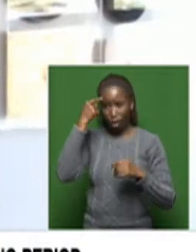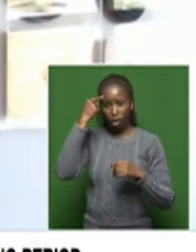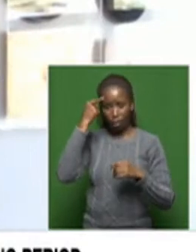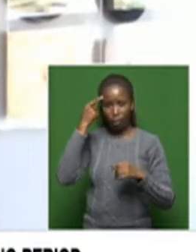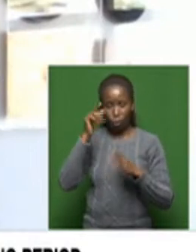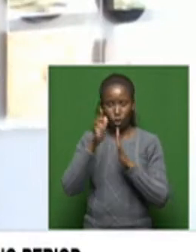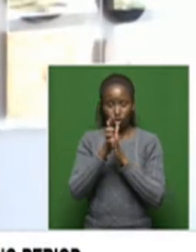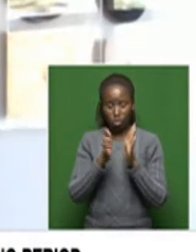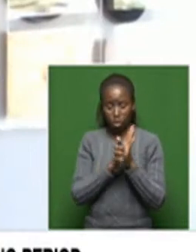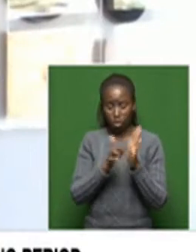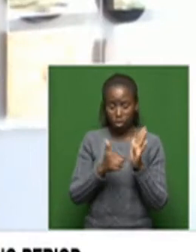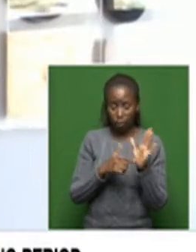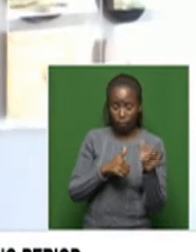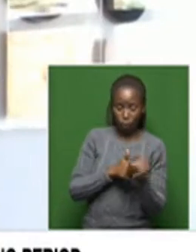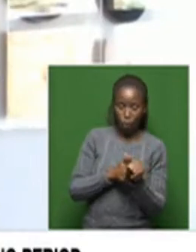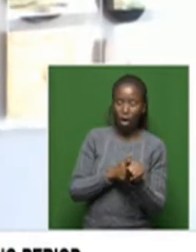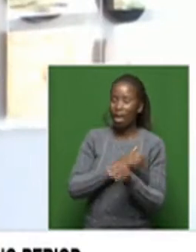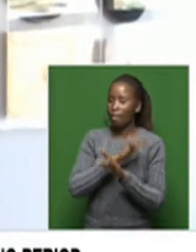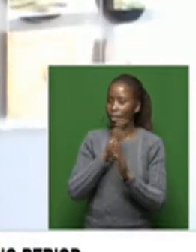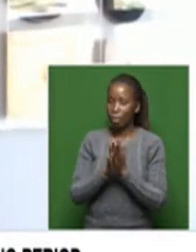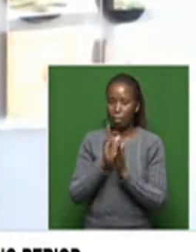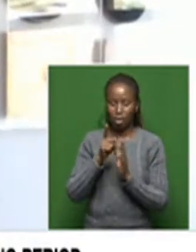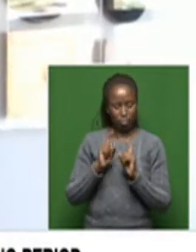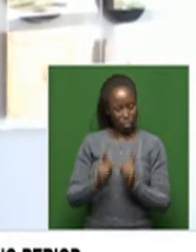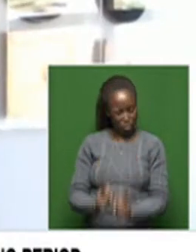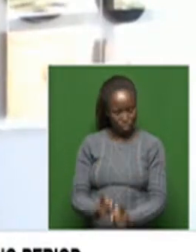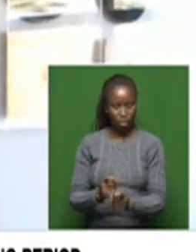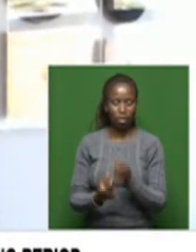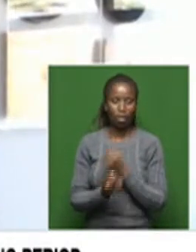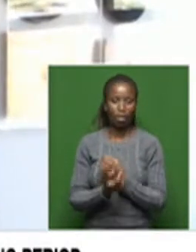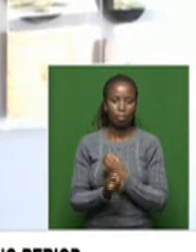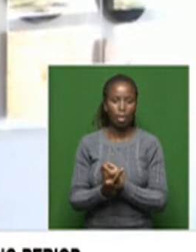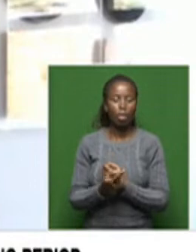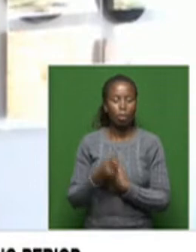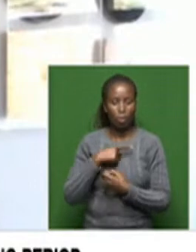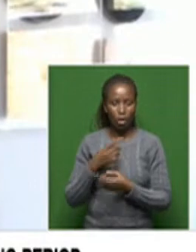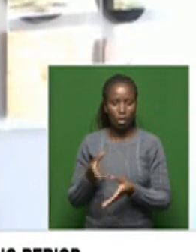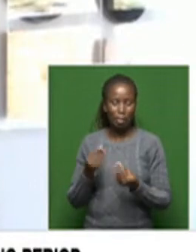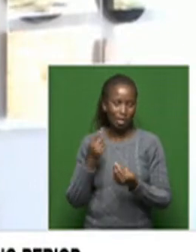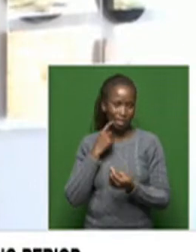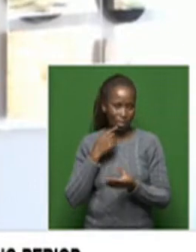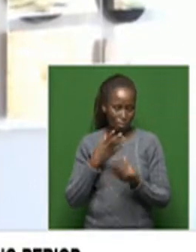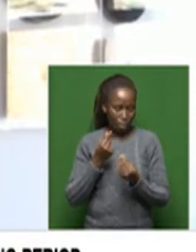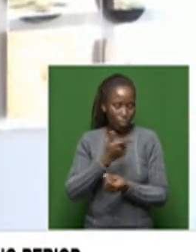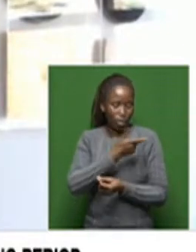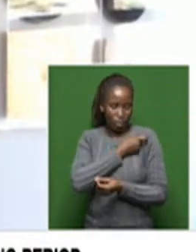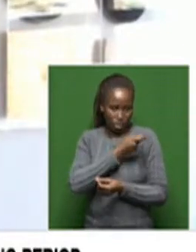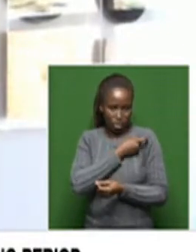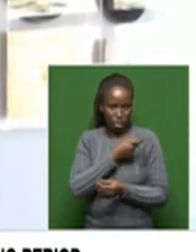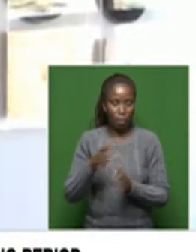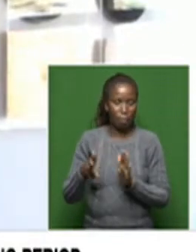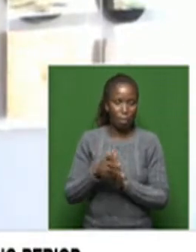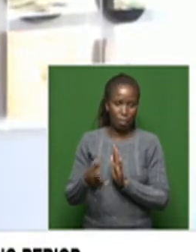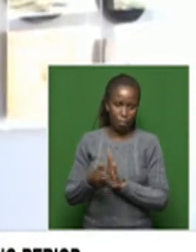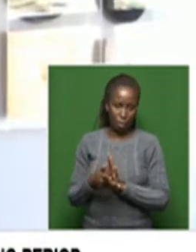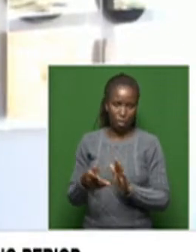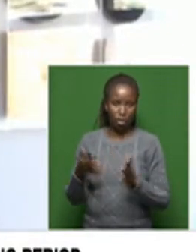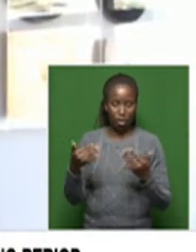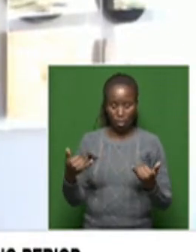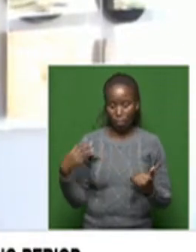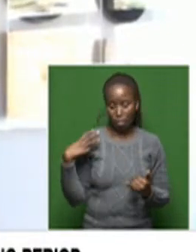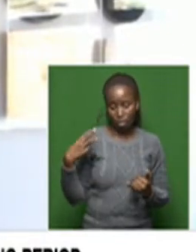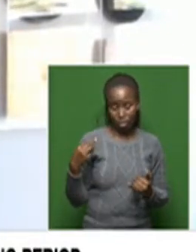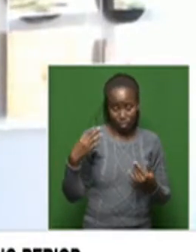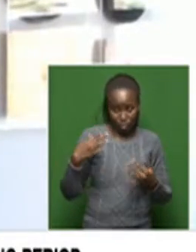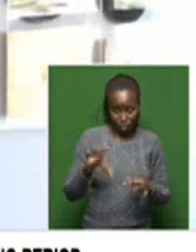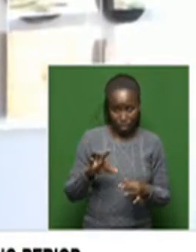and everything has had to be fast-tracked. And that is true of the vaccines. And that is an expectation that the Honourable Minister would have,